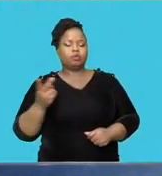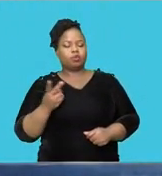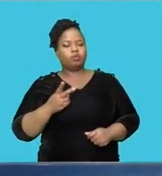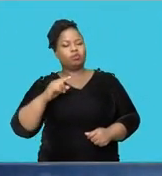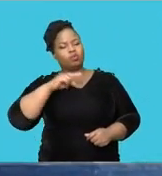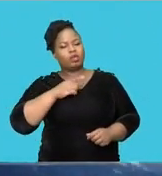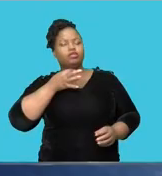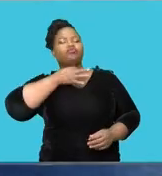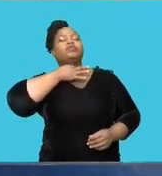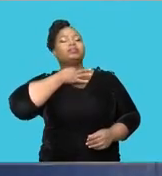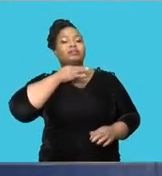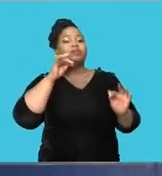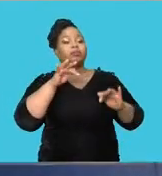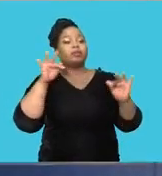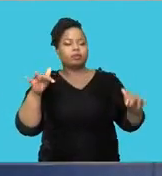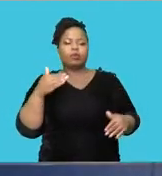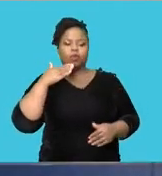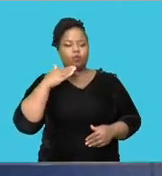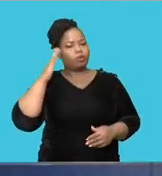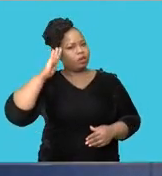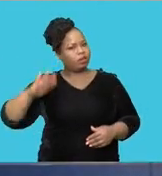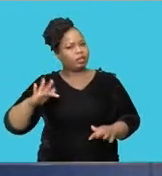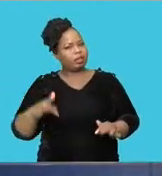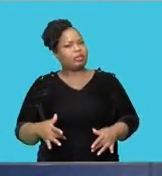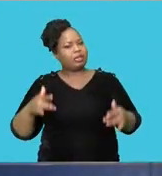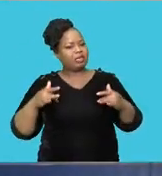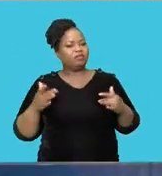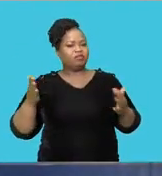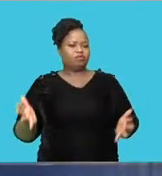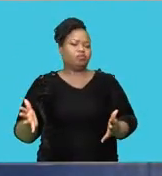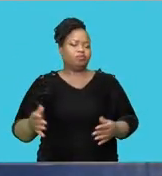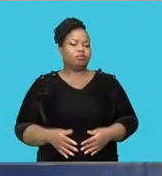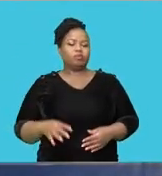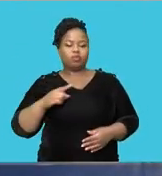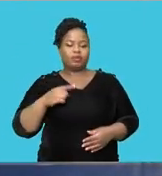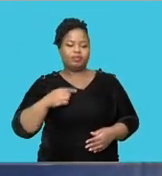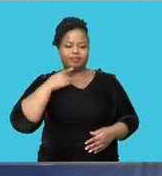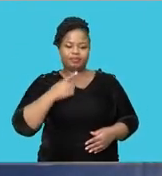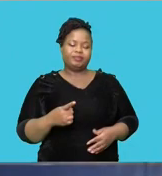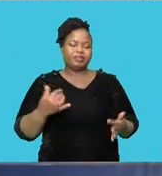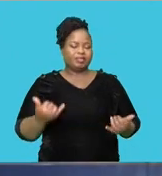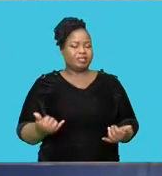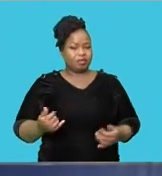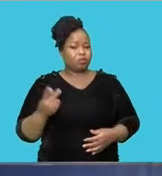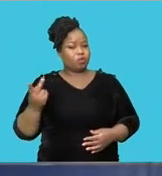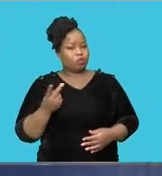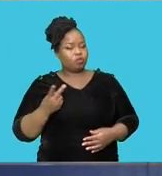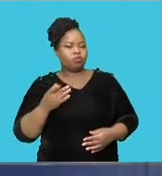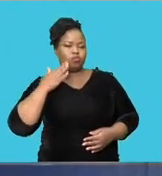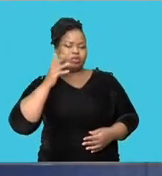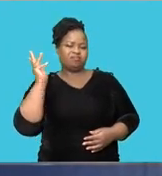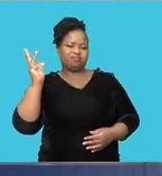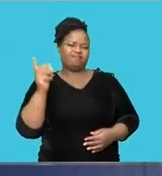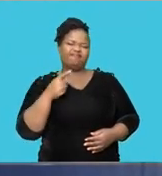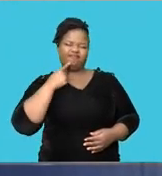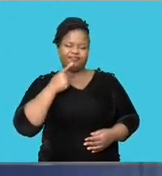ka ha batho ba iphang meago ena ba lwana ya humamela go netefatseng gore ga ba amohuwe meago eo. Polelong ya gore le